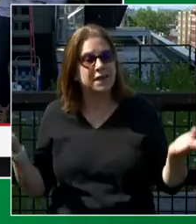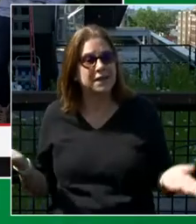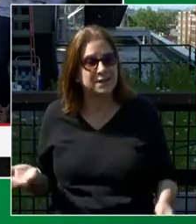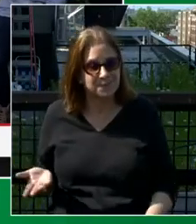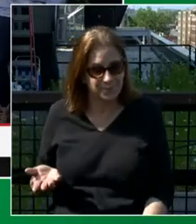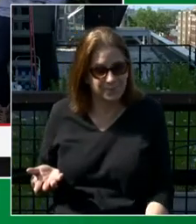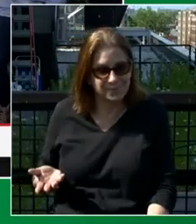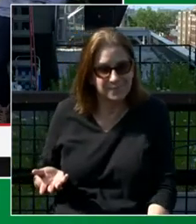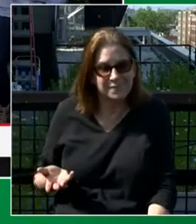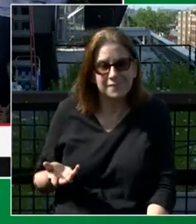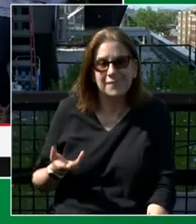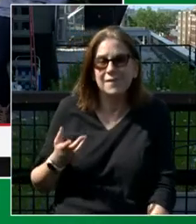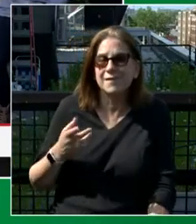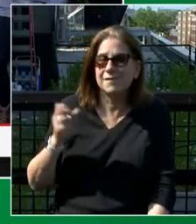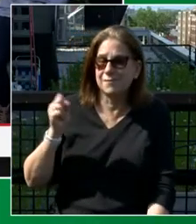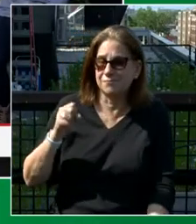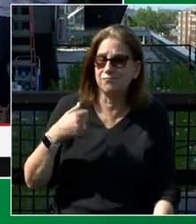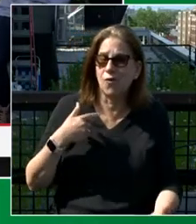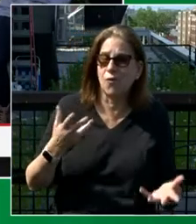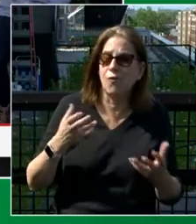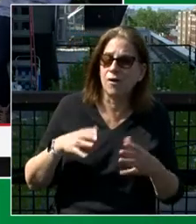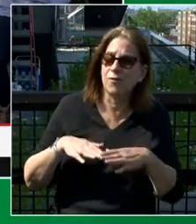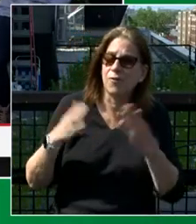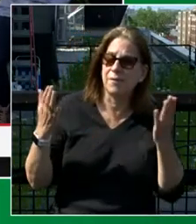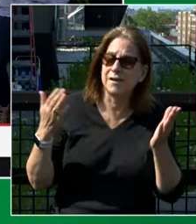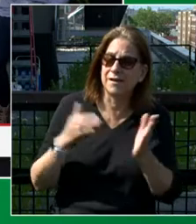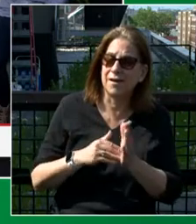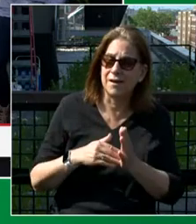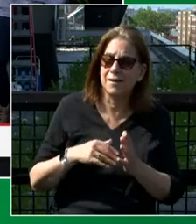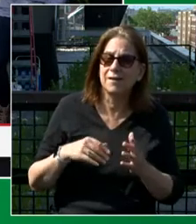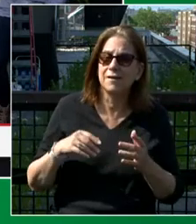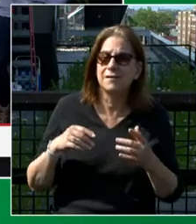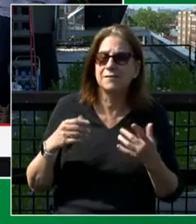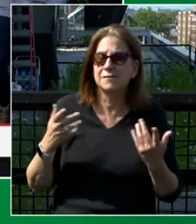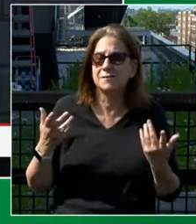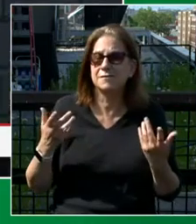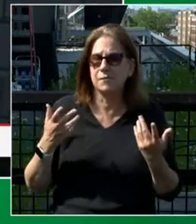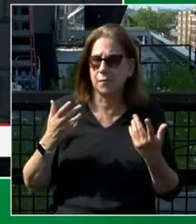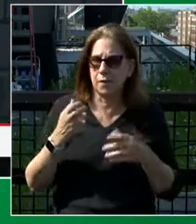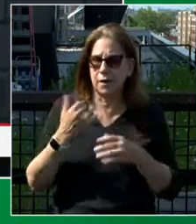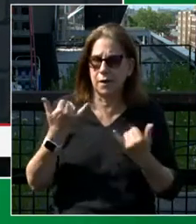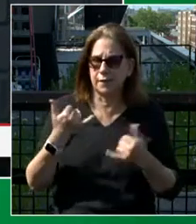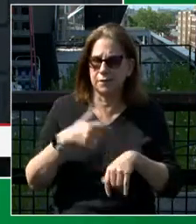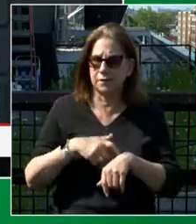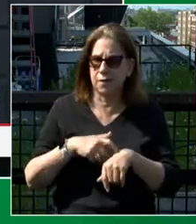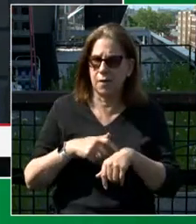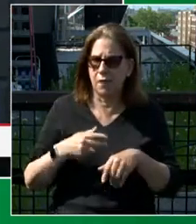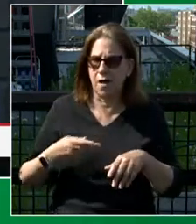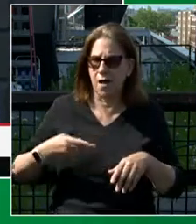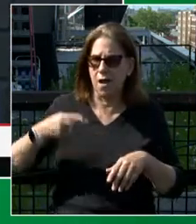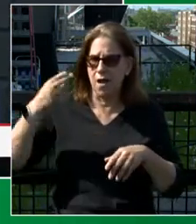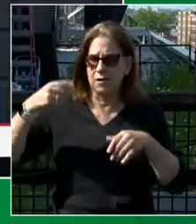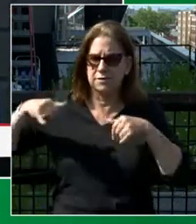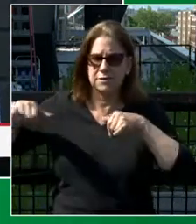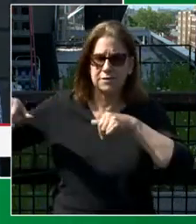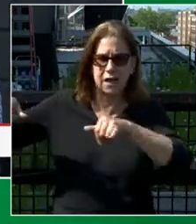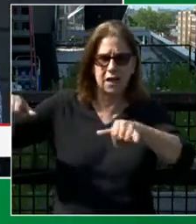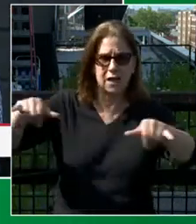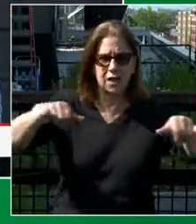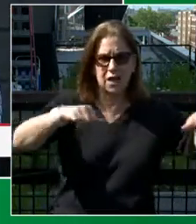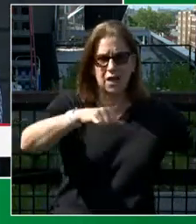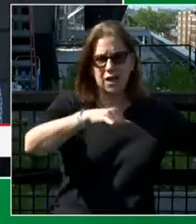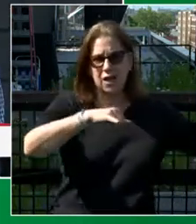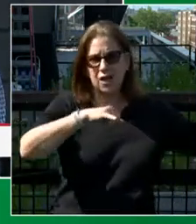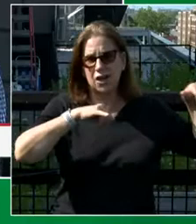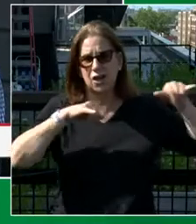for ourselves. Kind of the experience that we provided pre-pandemic is the one we want you to come back to. And same as Tim saying, to